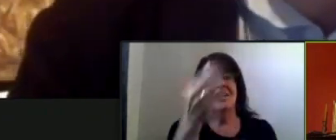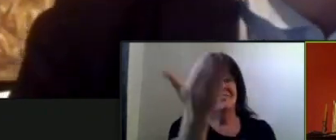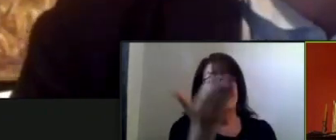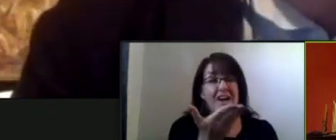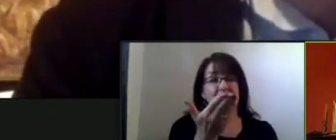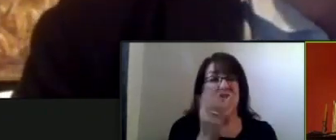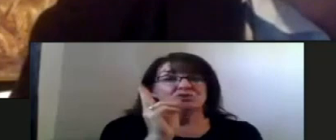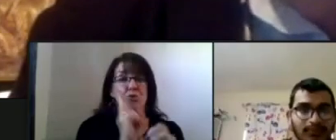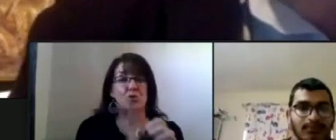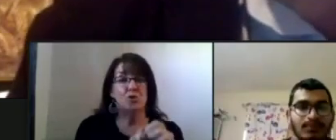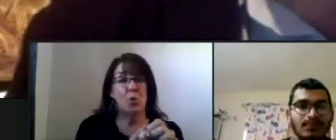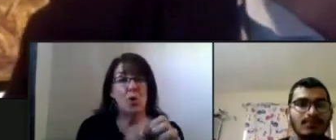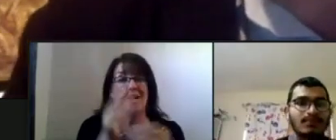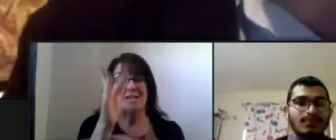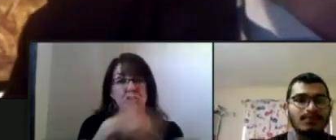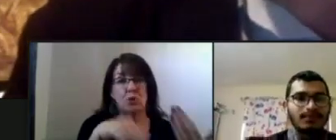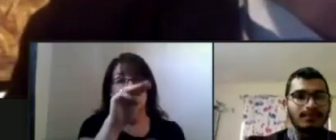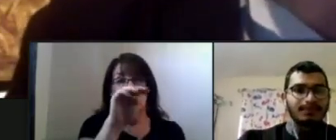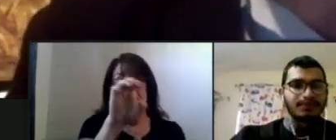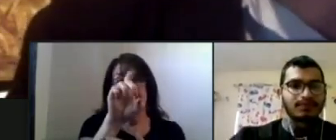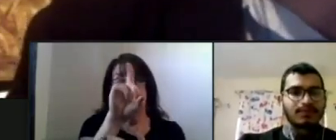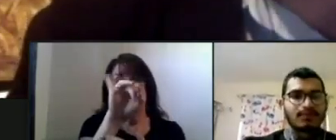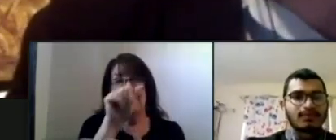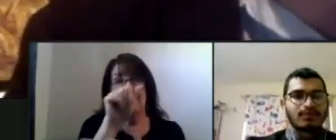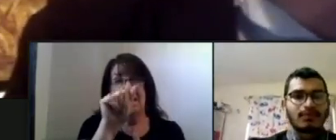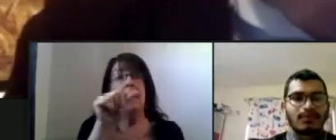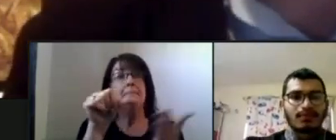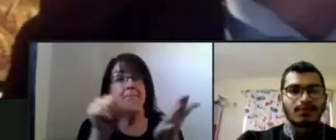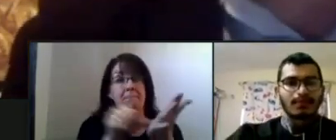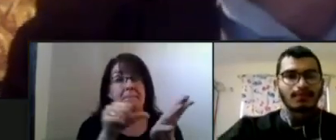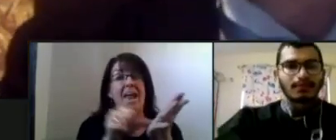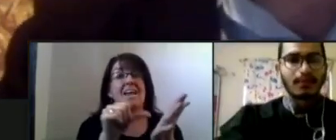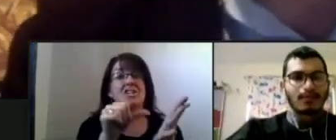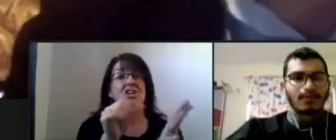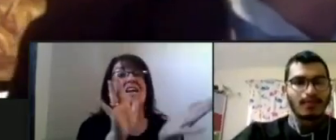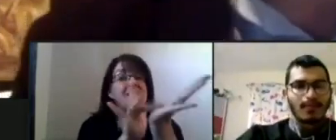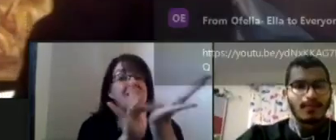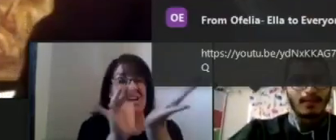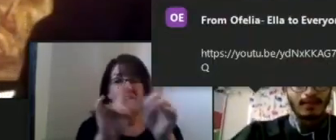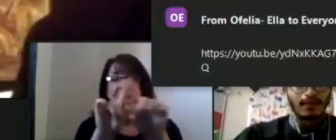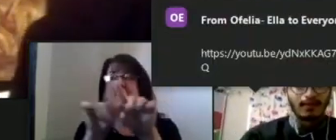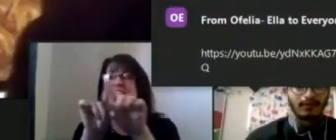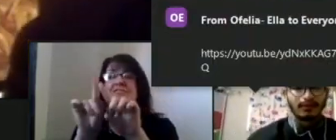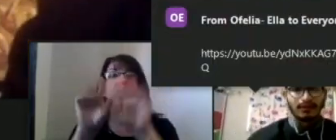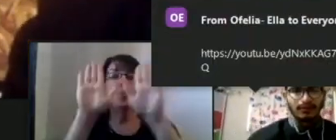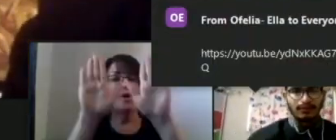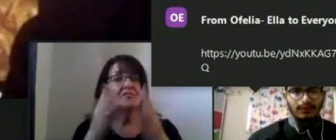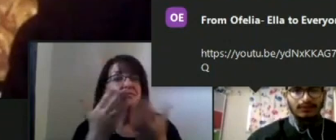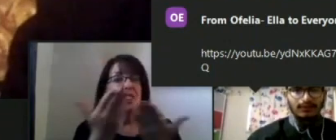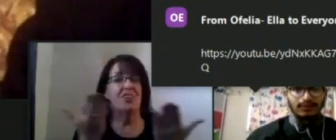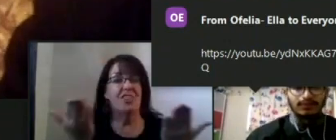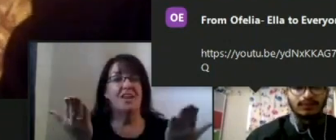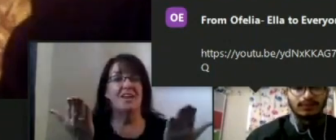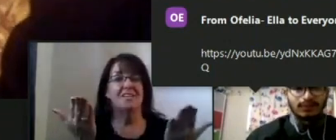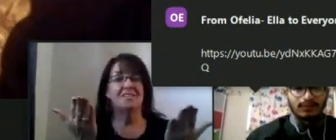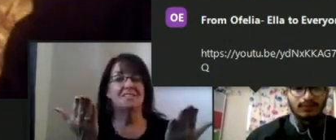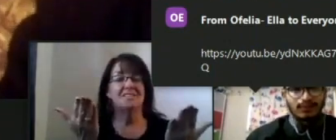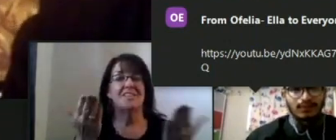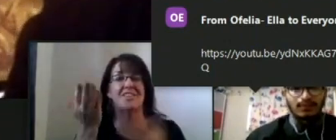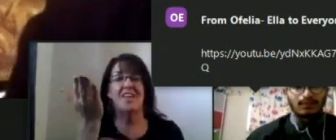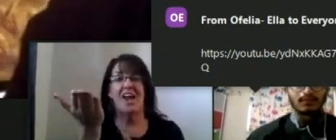join us on our social media pages so that you can take advantage of the many wonderful things that we have in store for you over